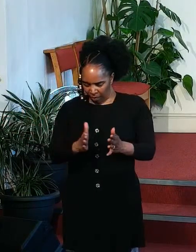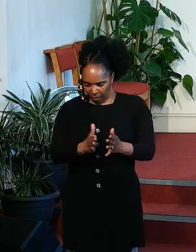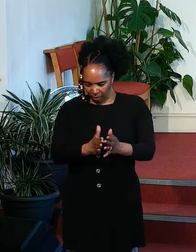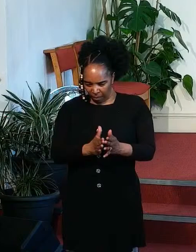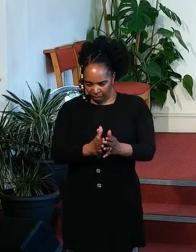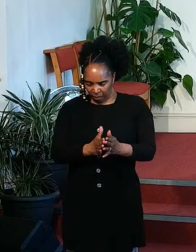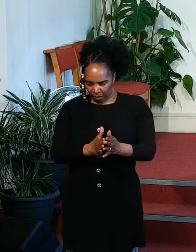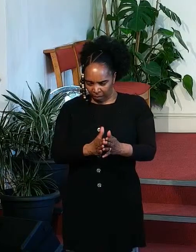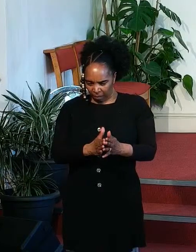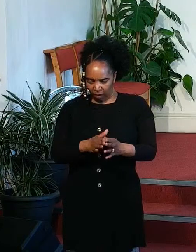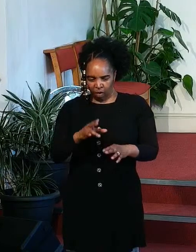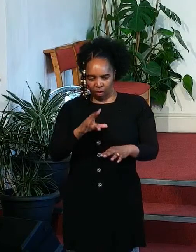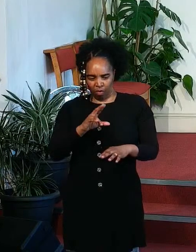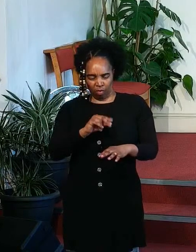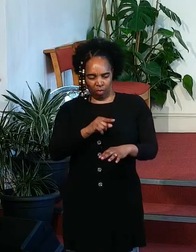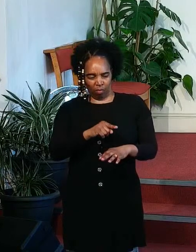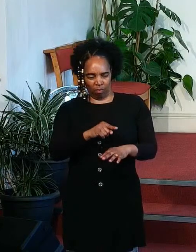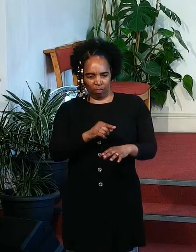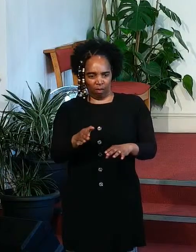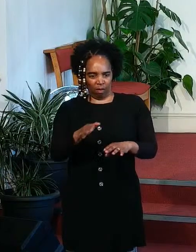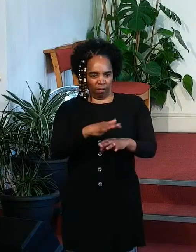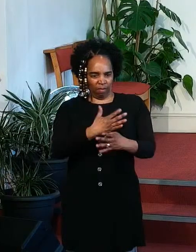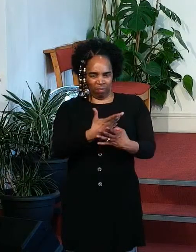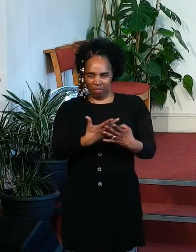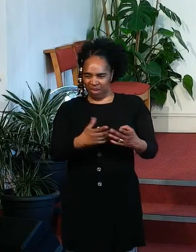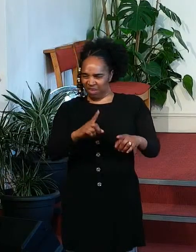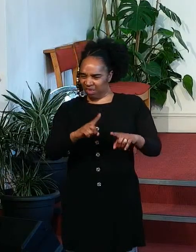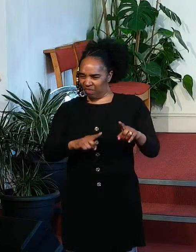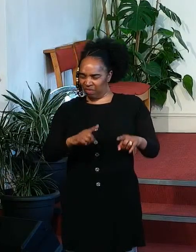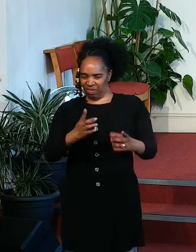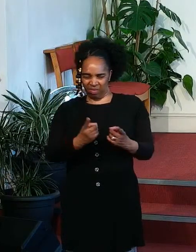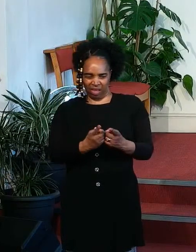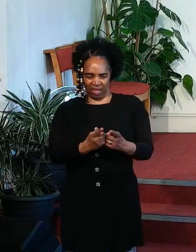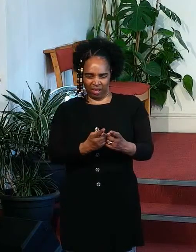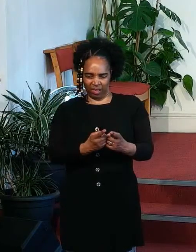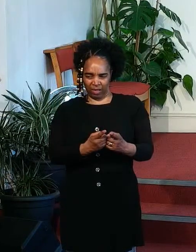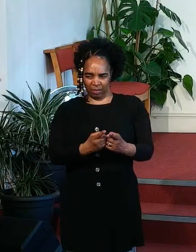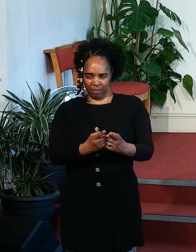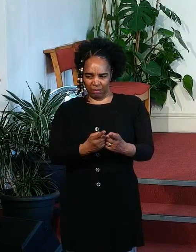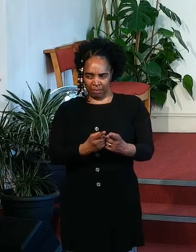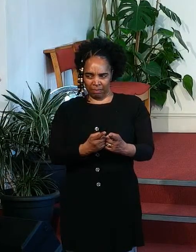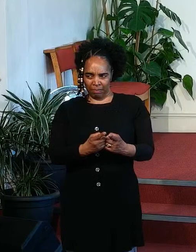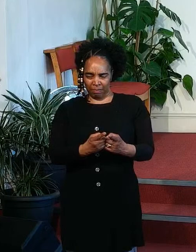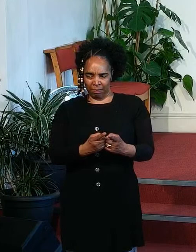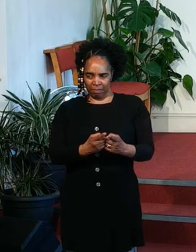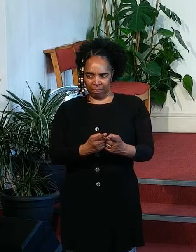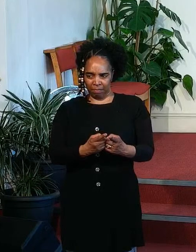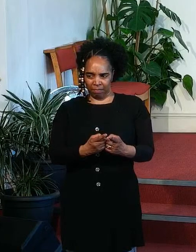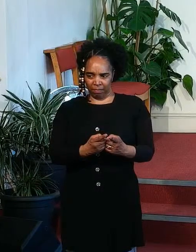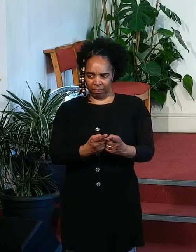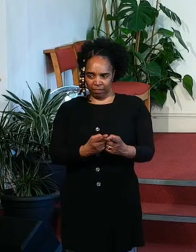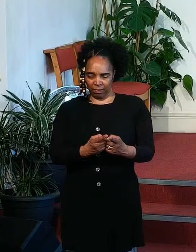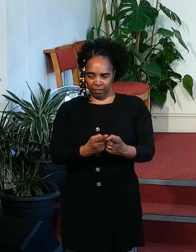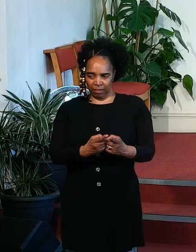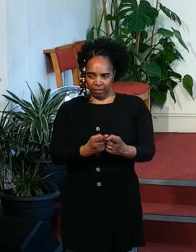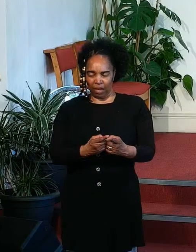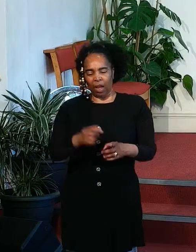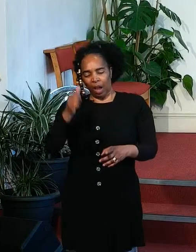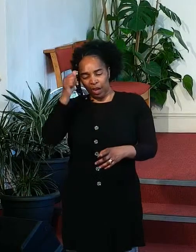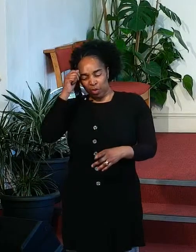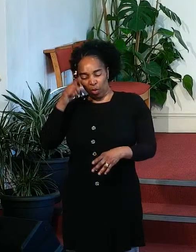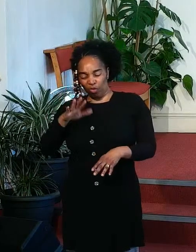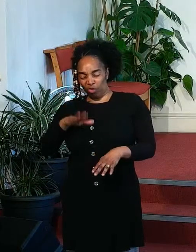naughtiness. I'm not saying it doesn't exist. I know children who are, but sometimes we tend to